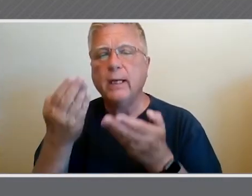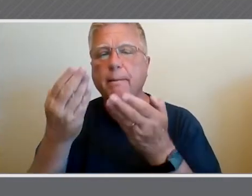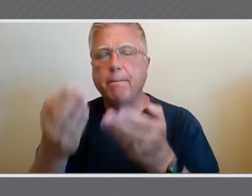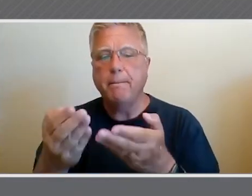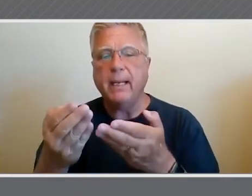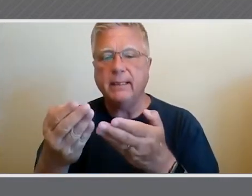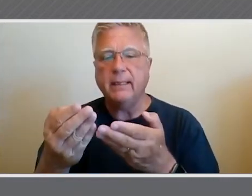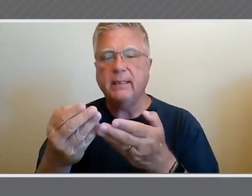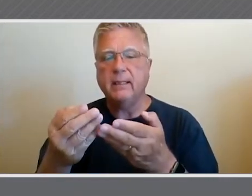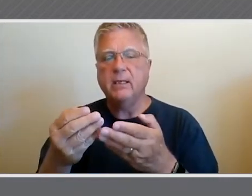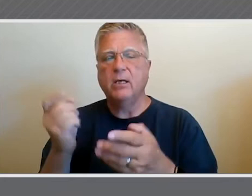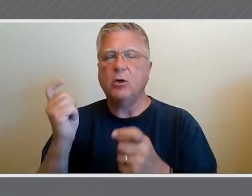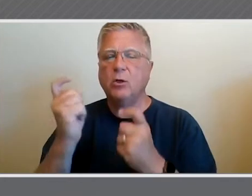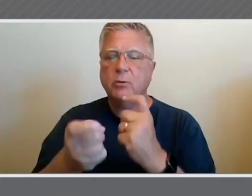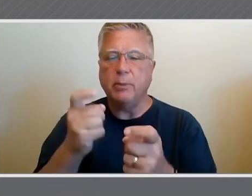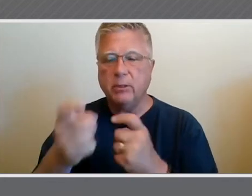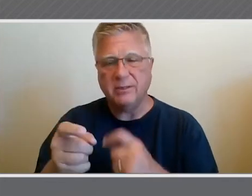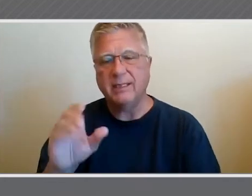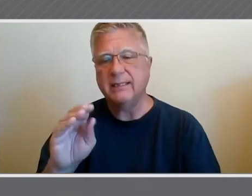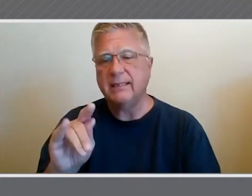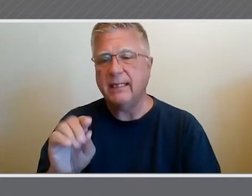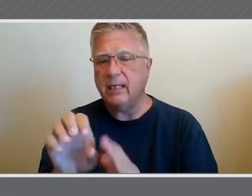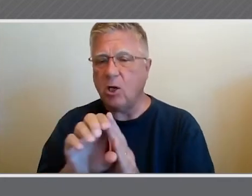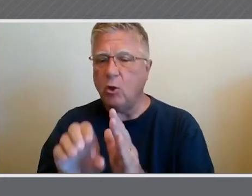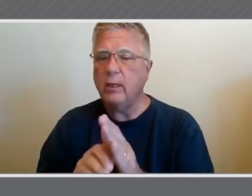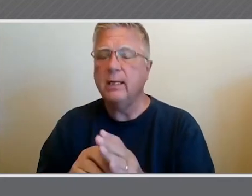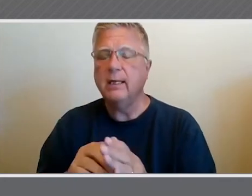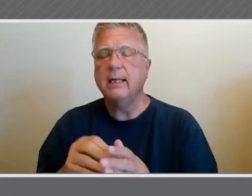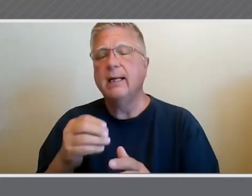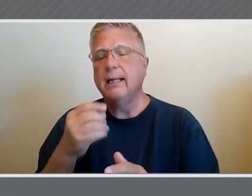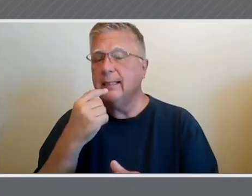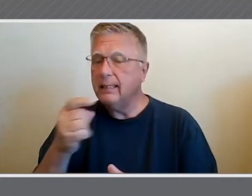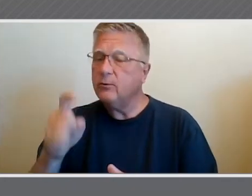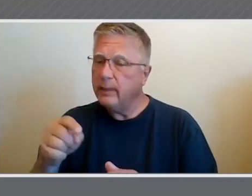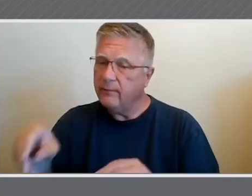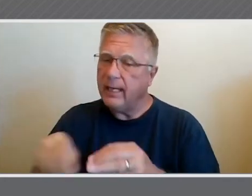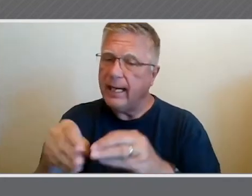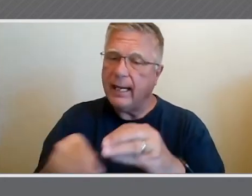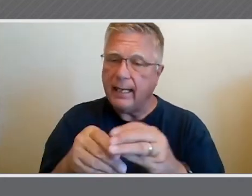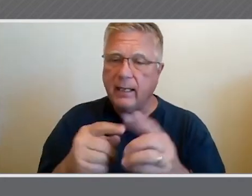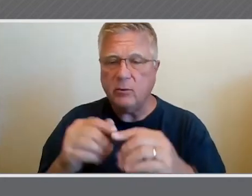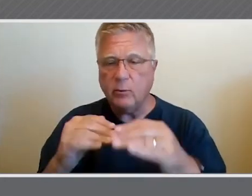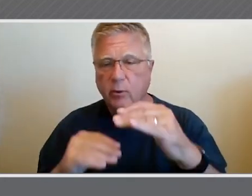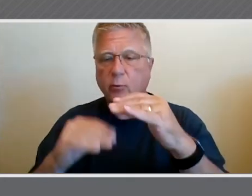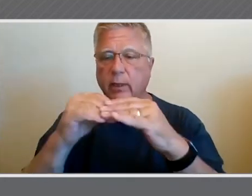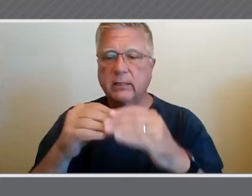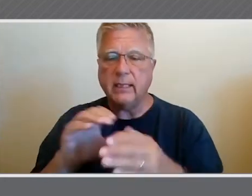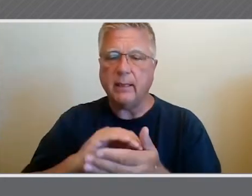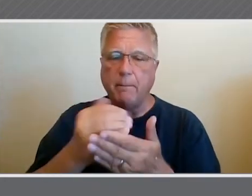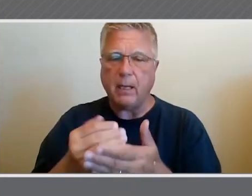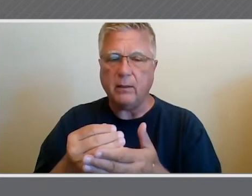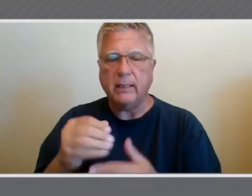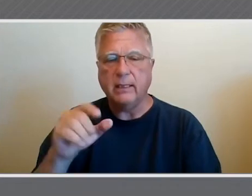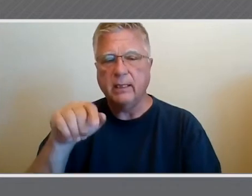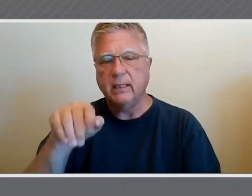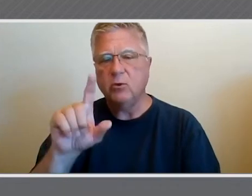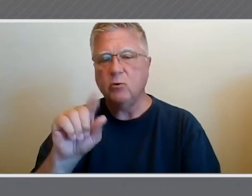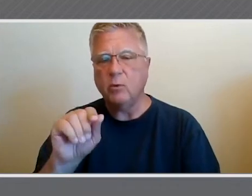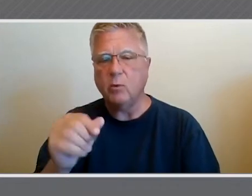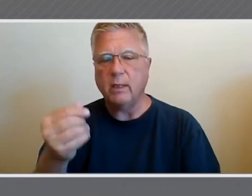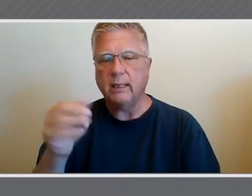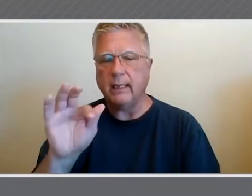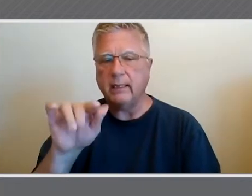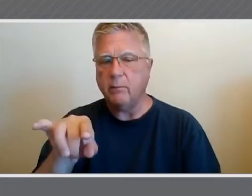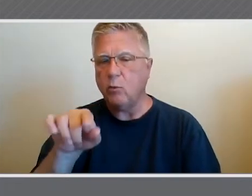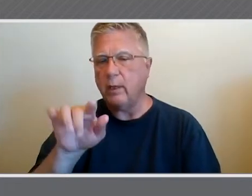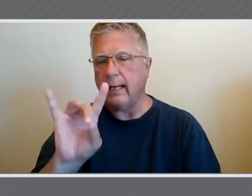Code does call for an additional contribution so that we reach that amount. In 21, it is $19.8 million. And the city